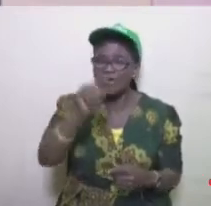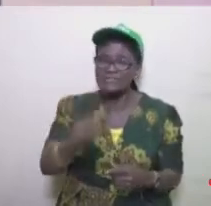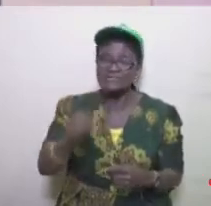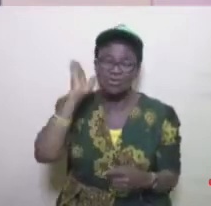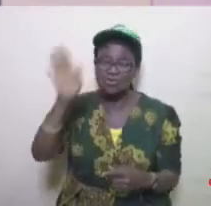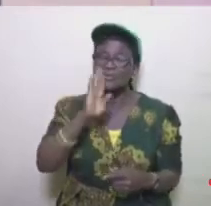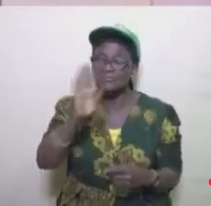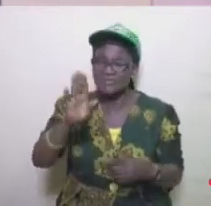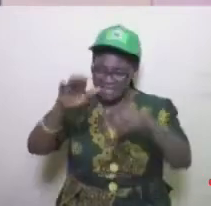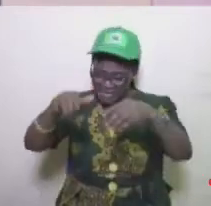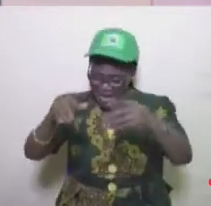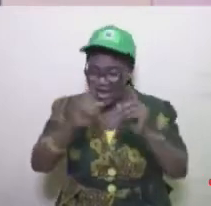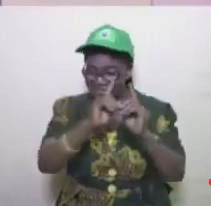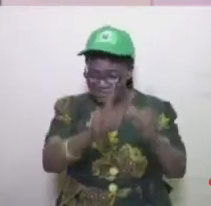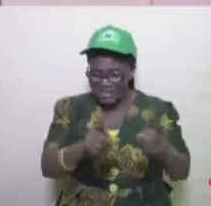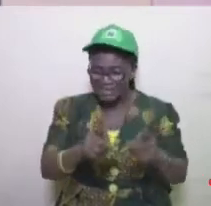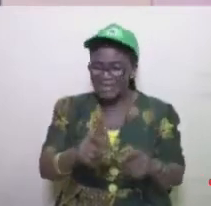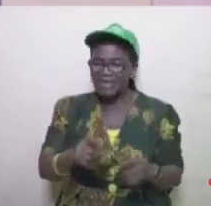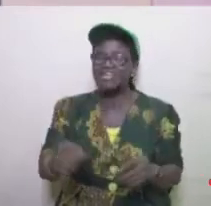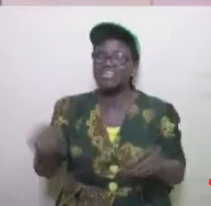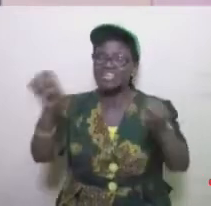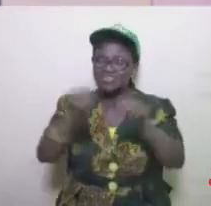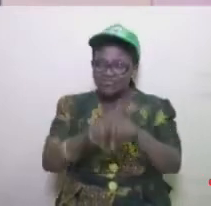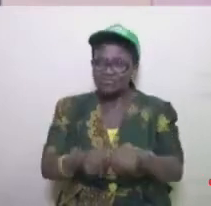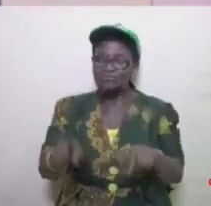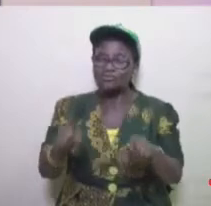from the